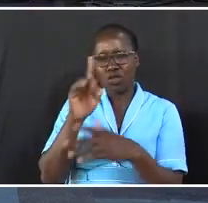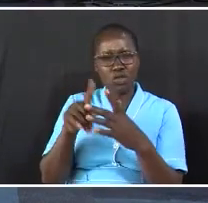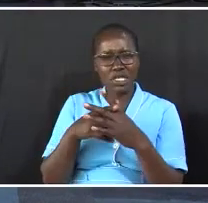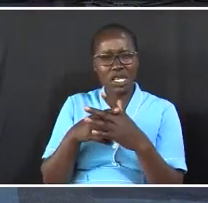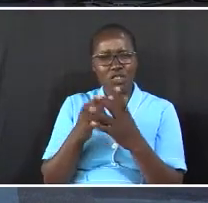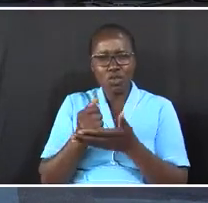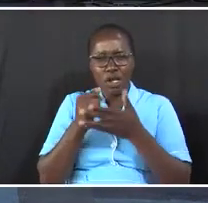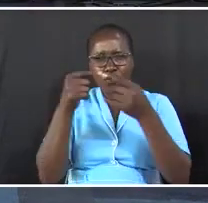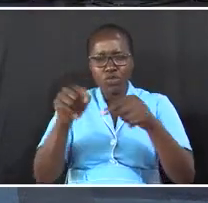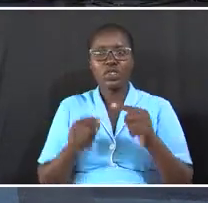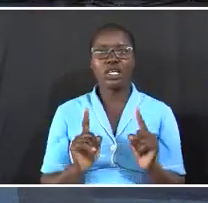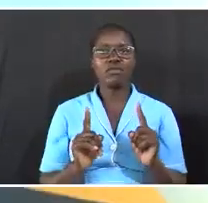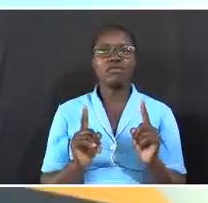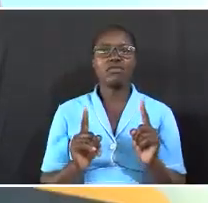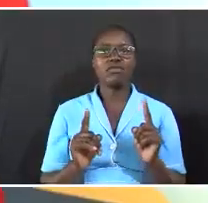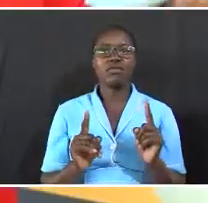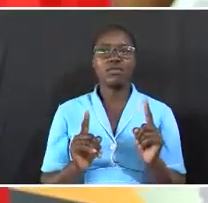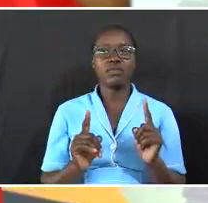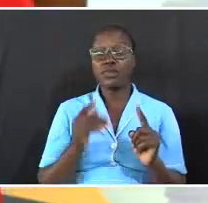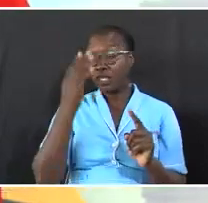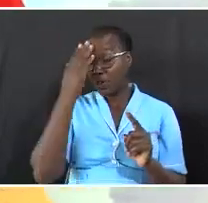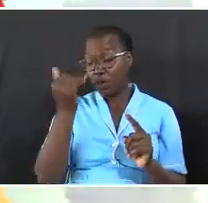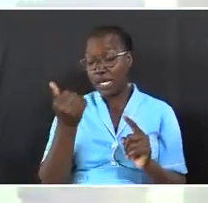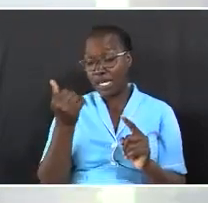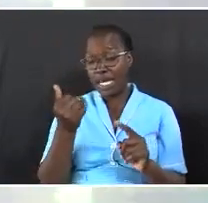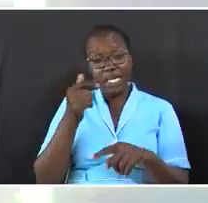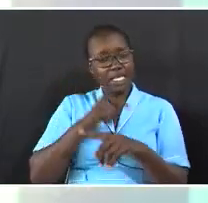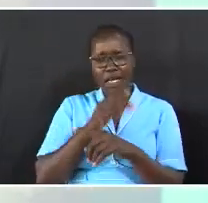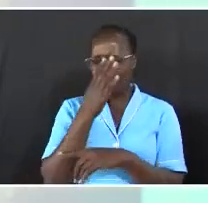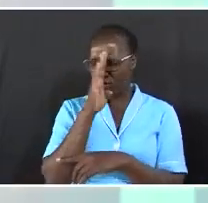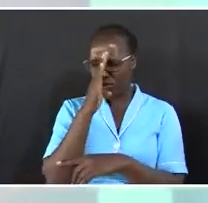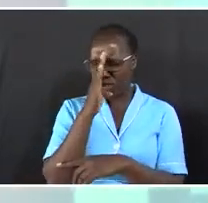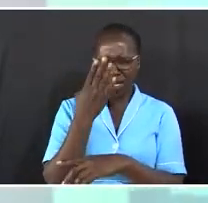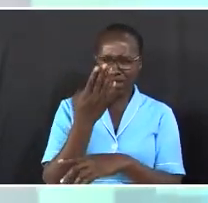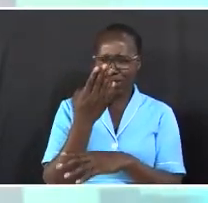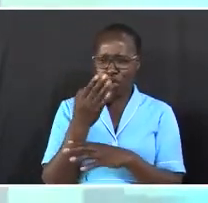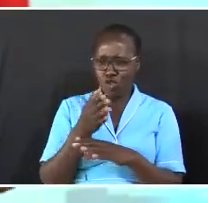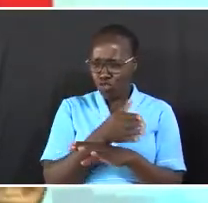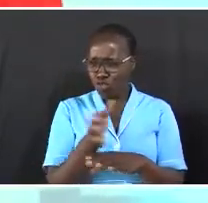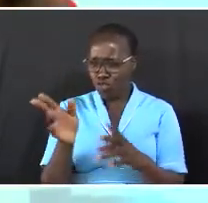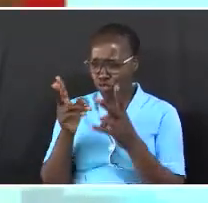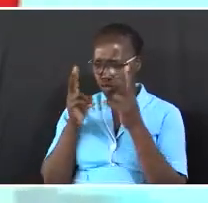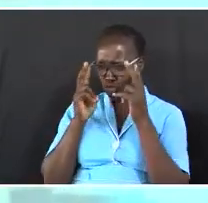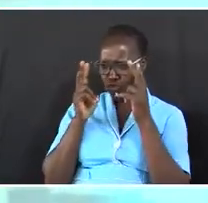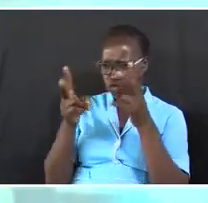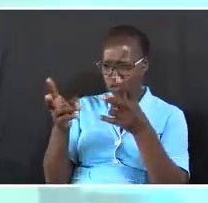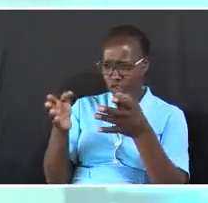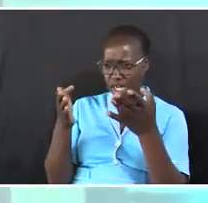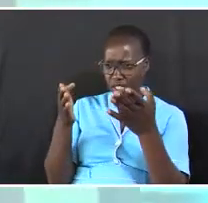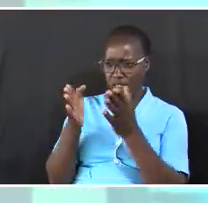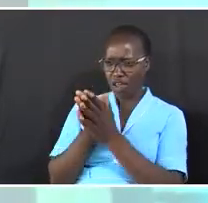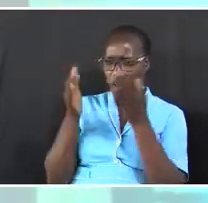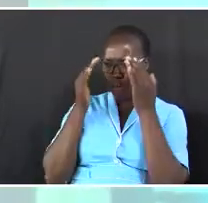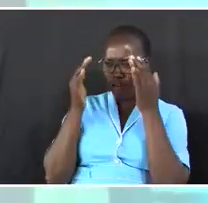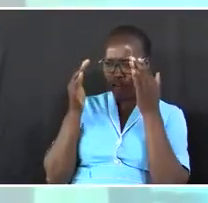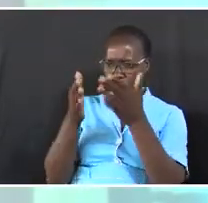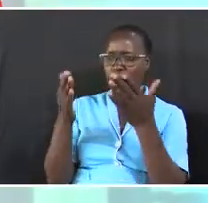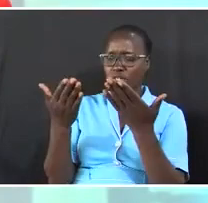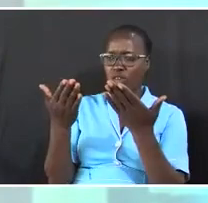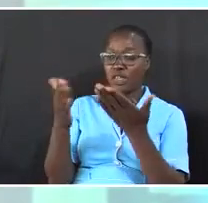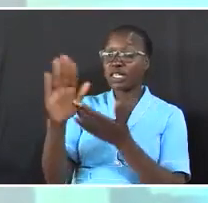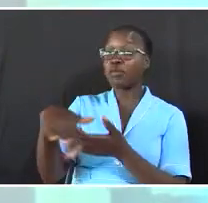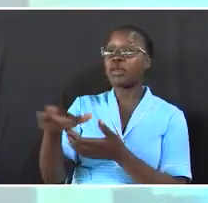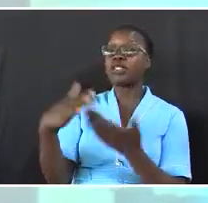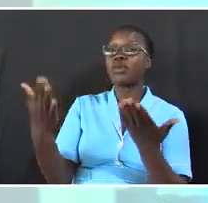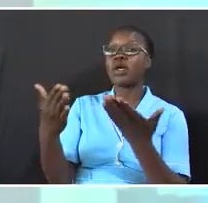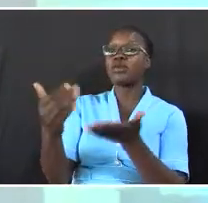to help yourself. Because when you doubt, you lose focus on the very place where your help is